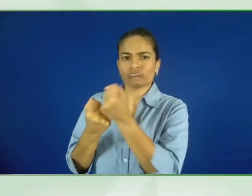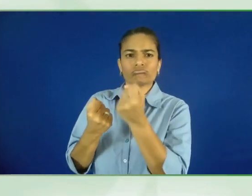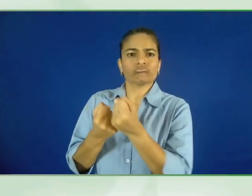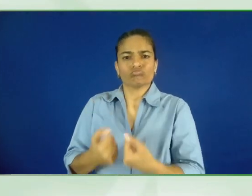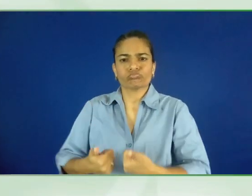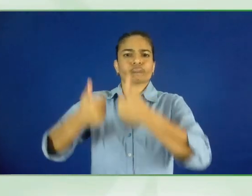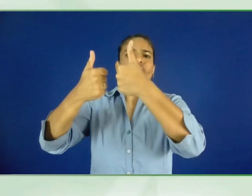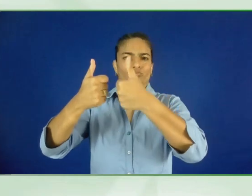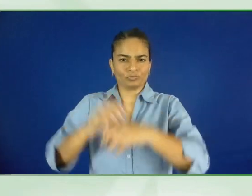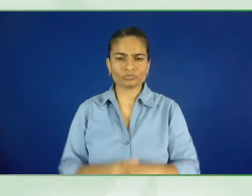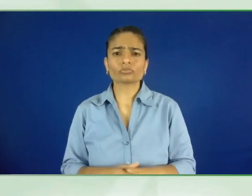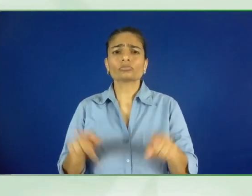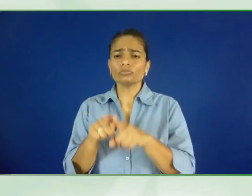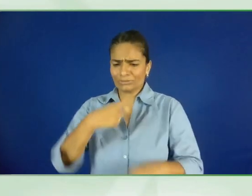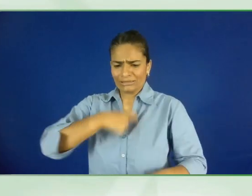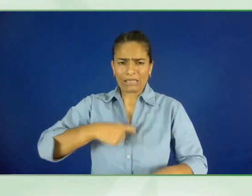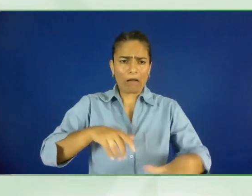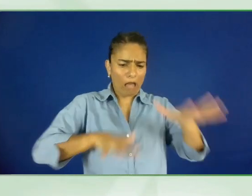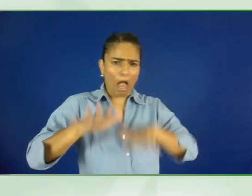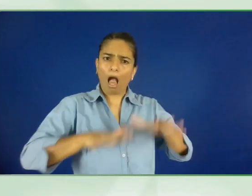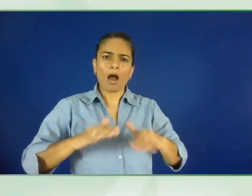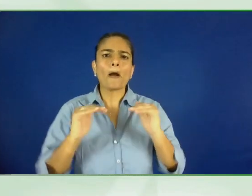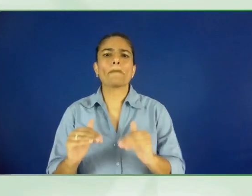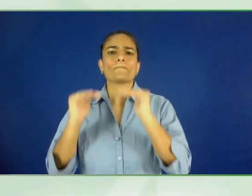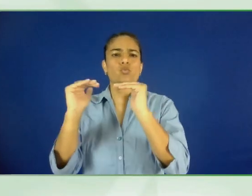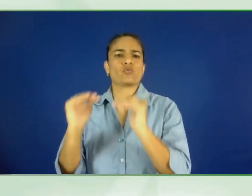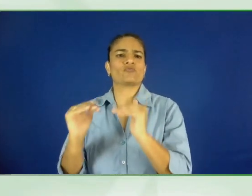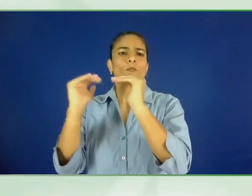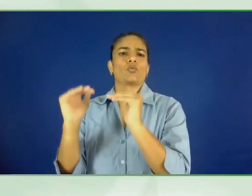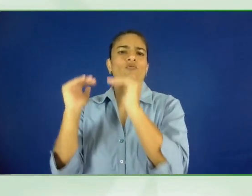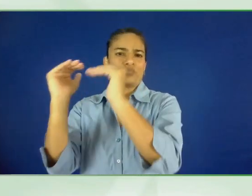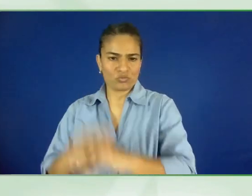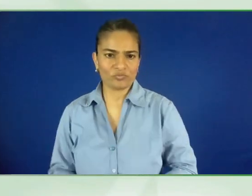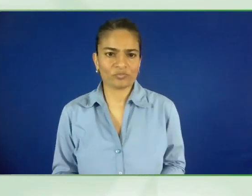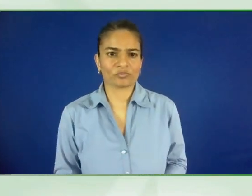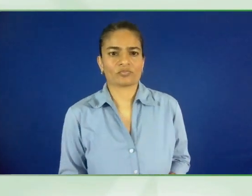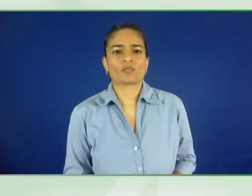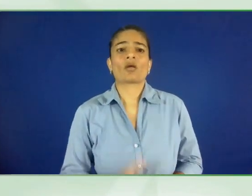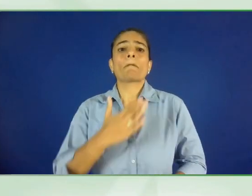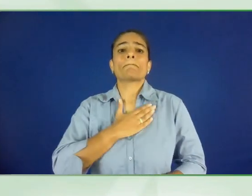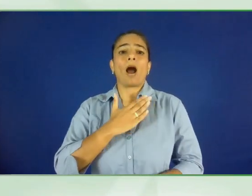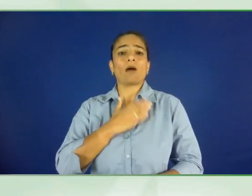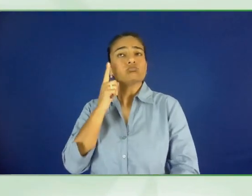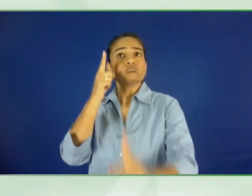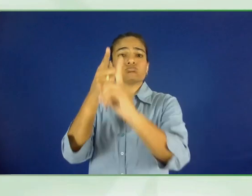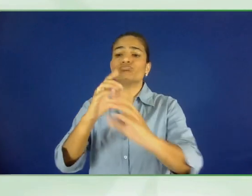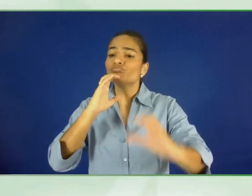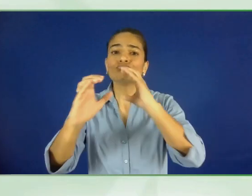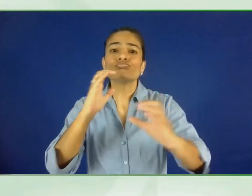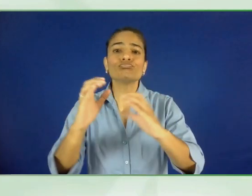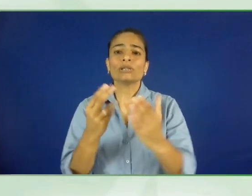themselves. My major is visual communication design and have a strong interest in the technology